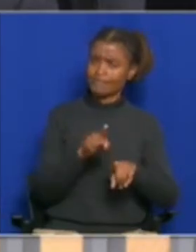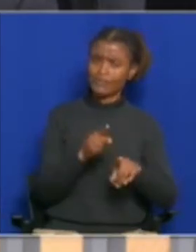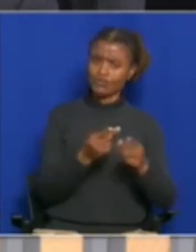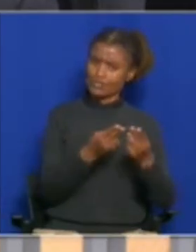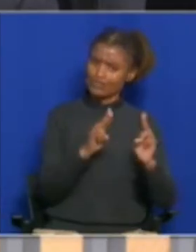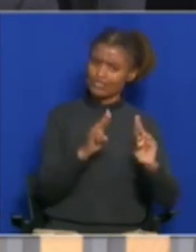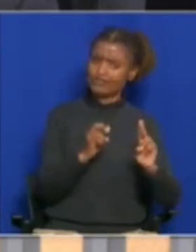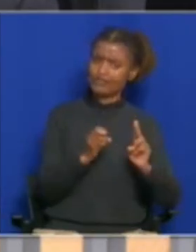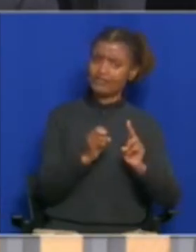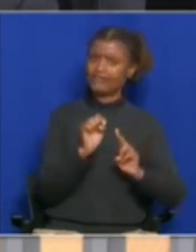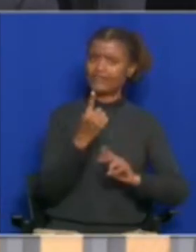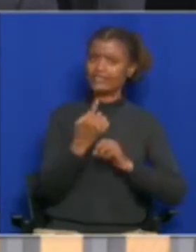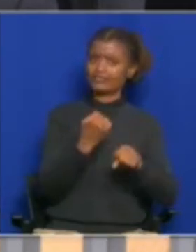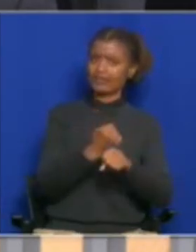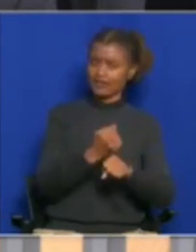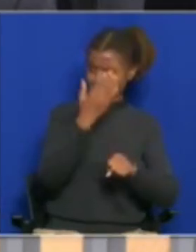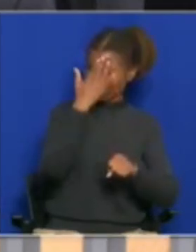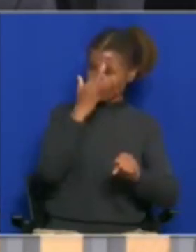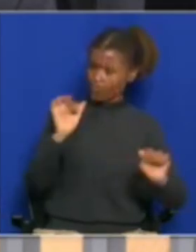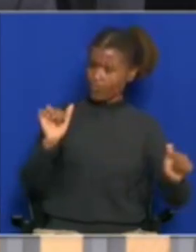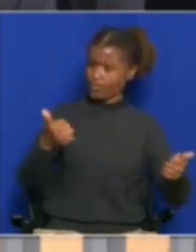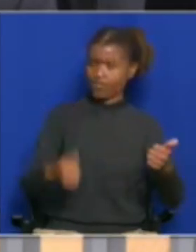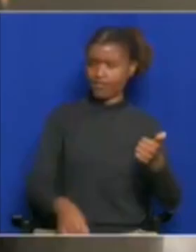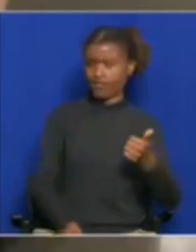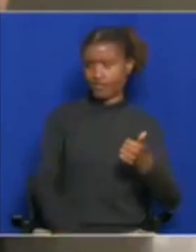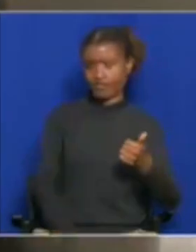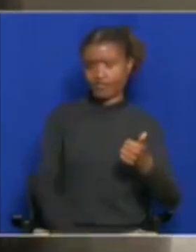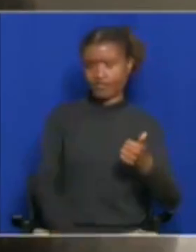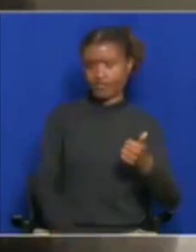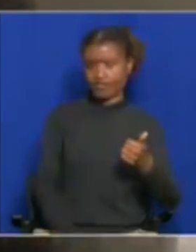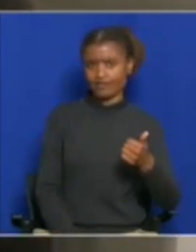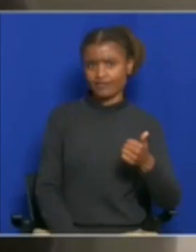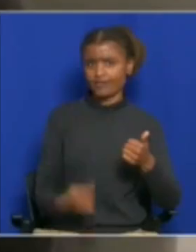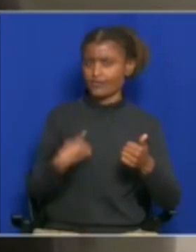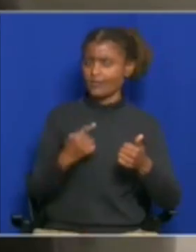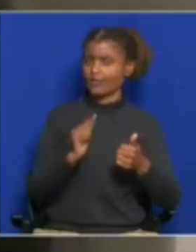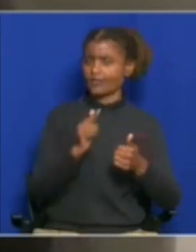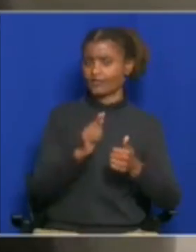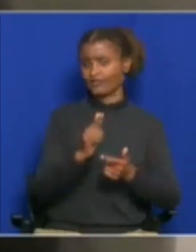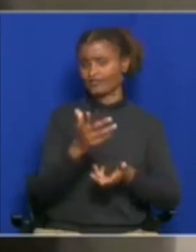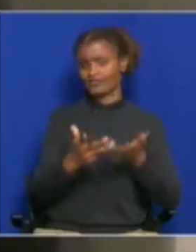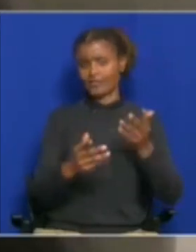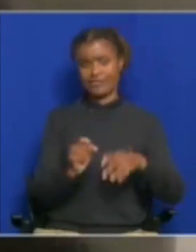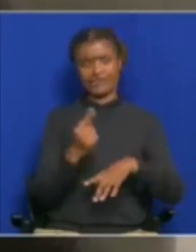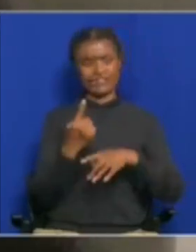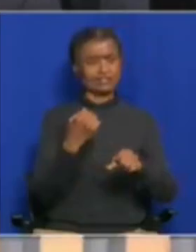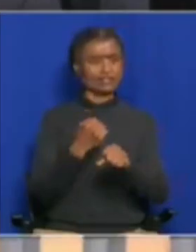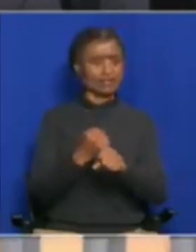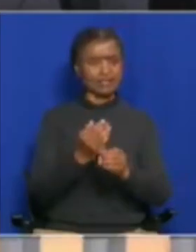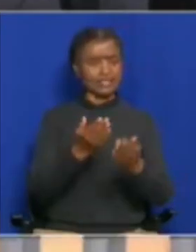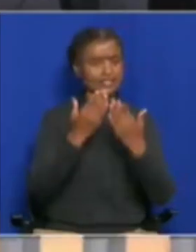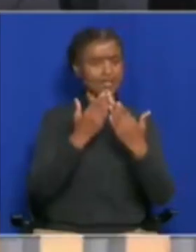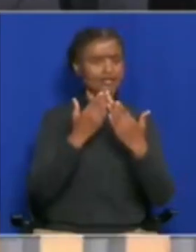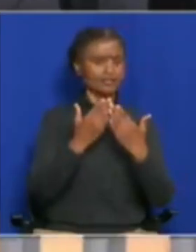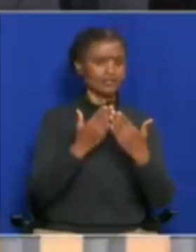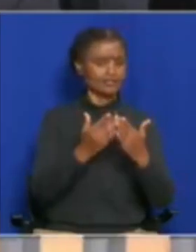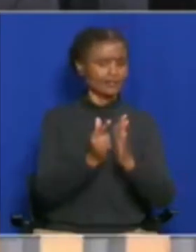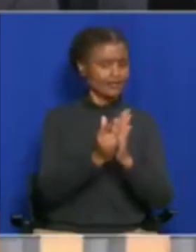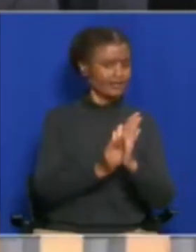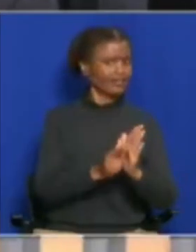would know that at a later stage during their first year of legal studies. In